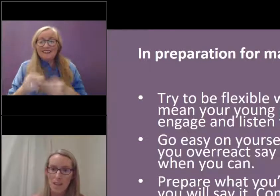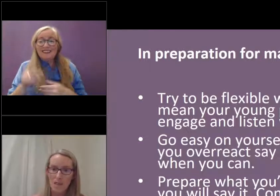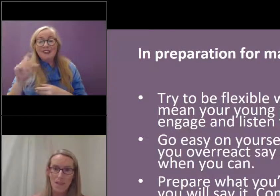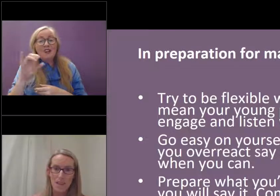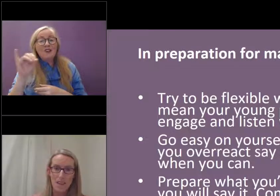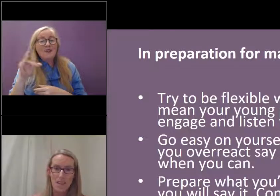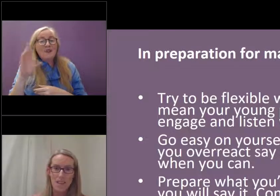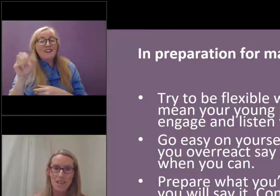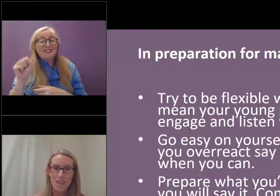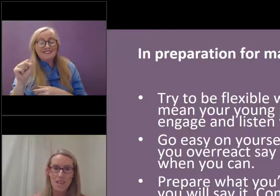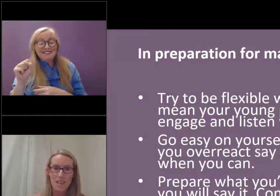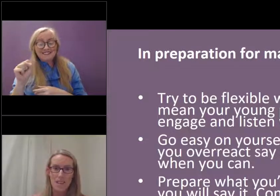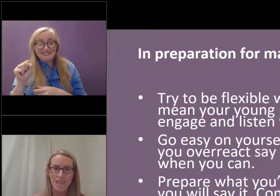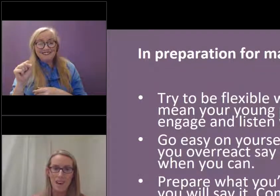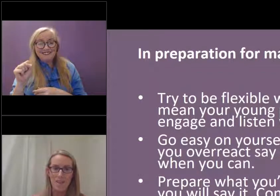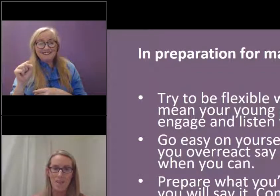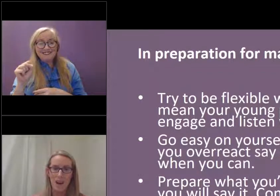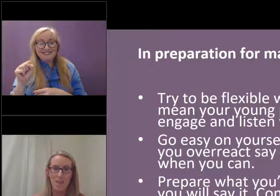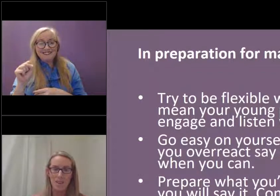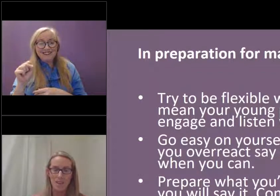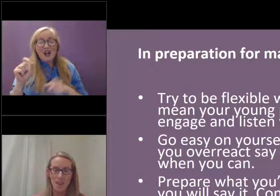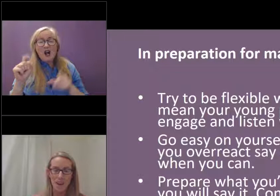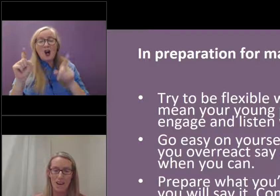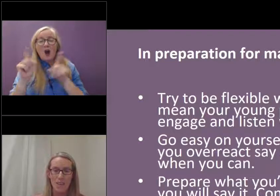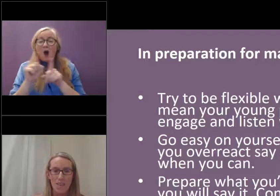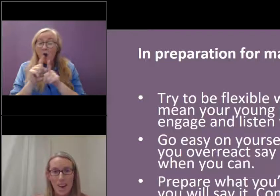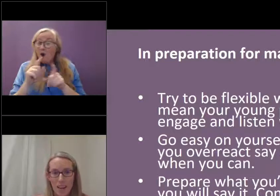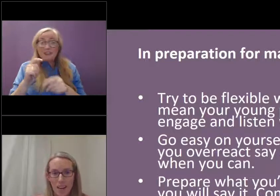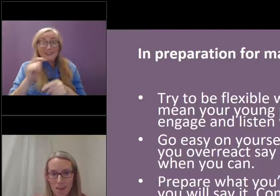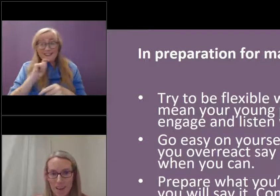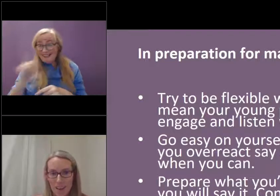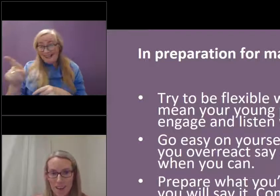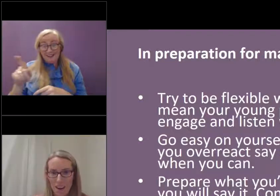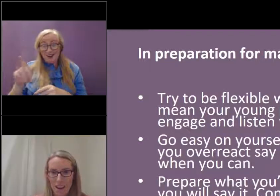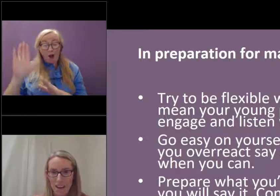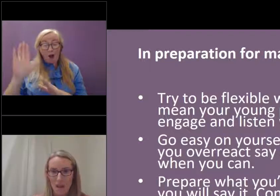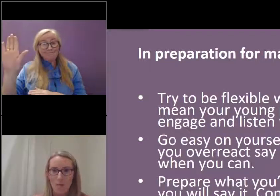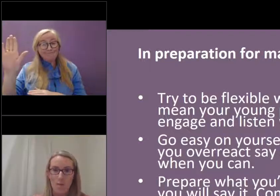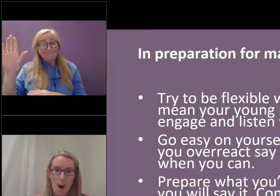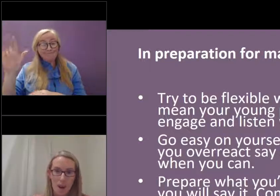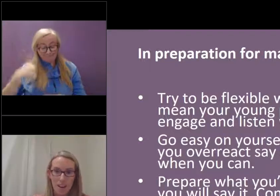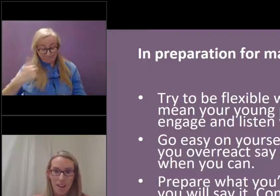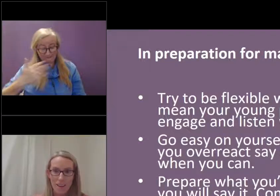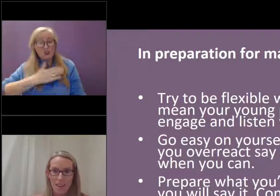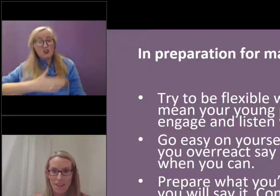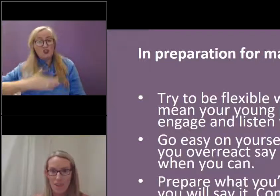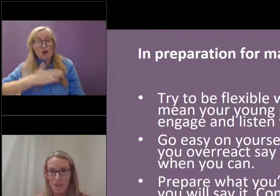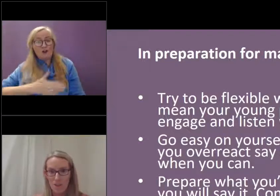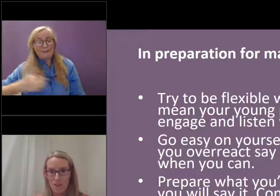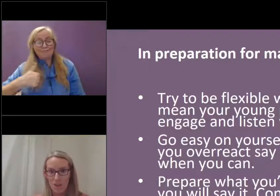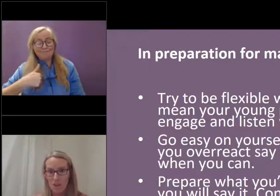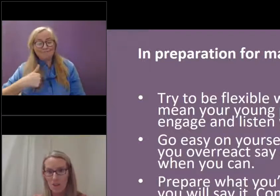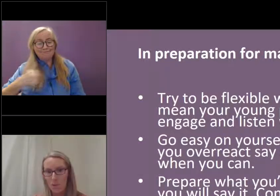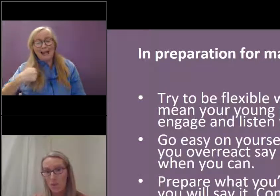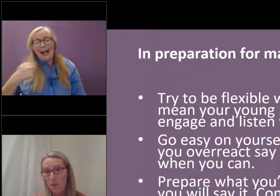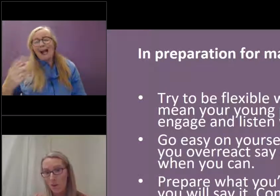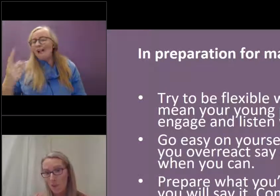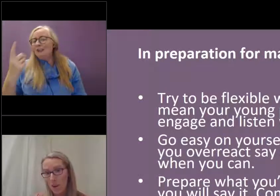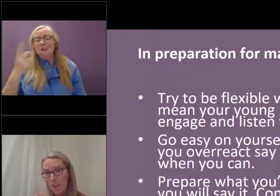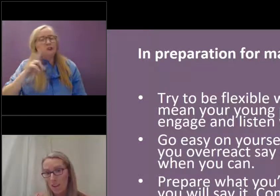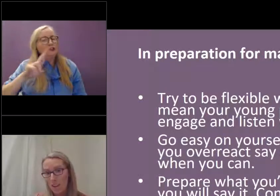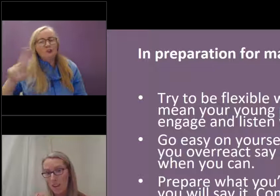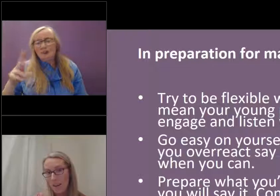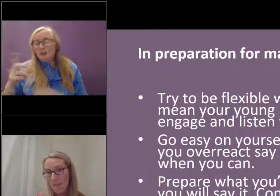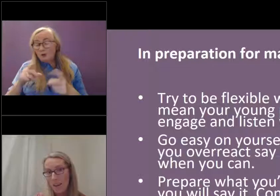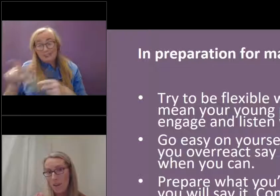very might be, difficult to say you're sorry, or to kind of experience kind of like I was wrong in that sense and I shouldn't have done that. But for a